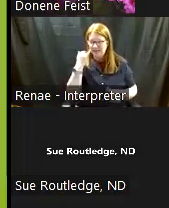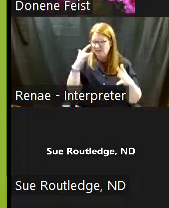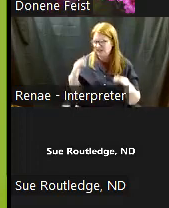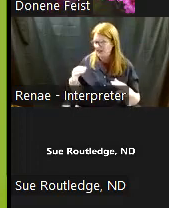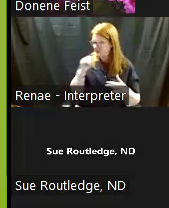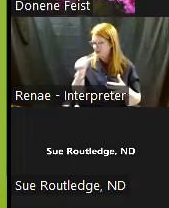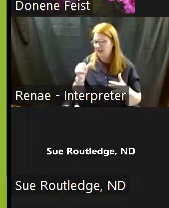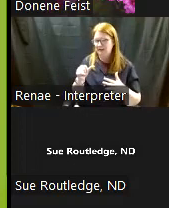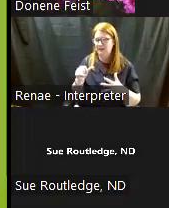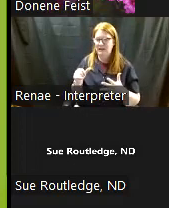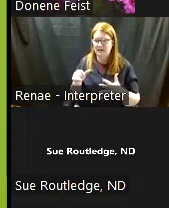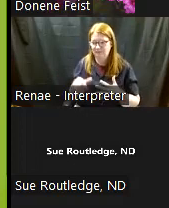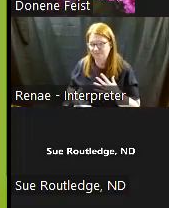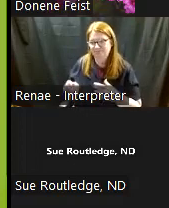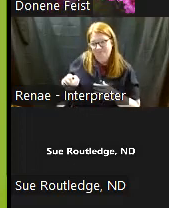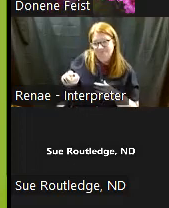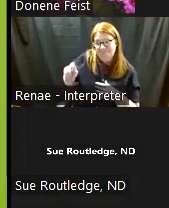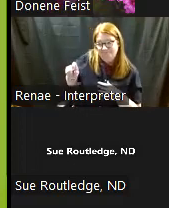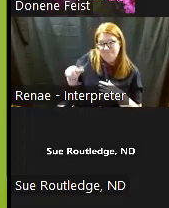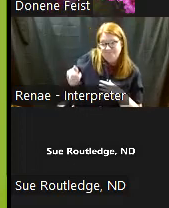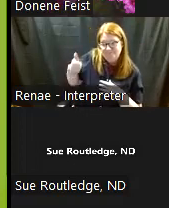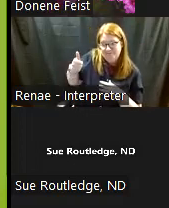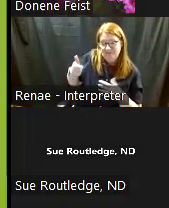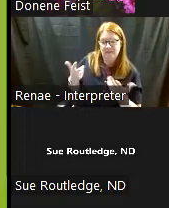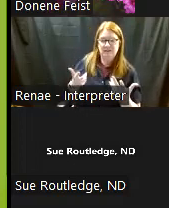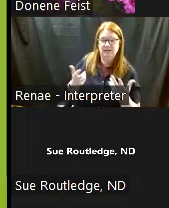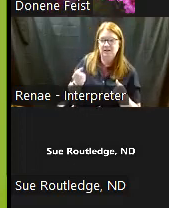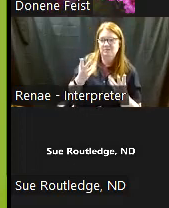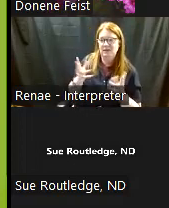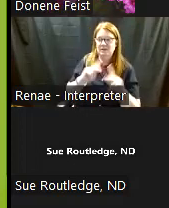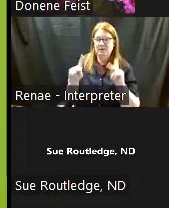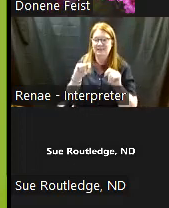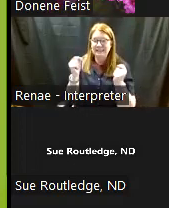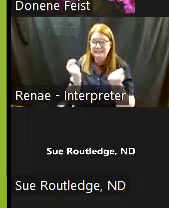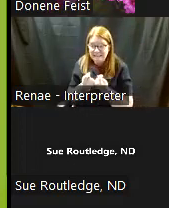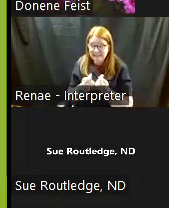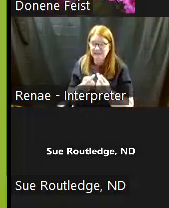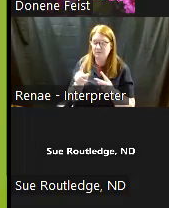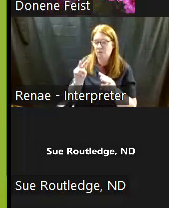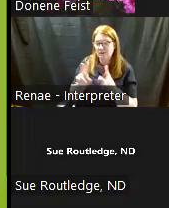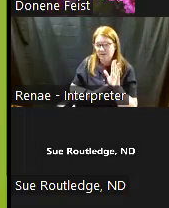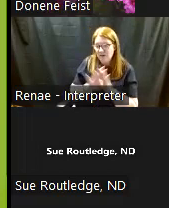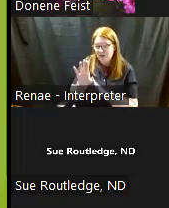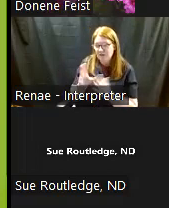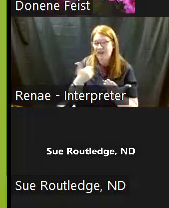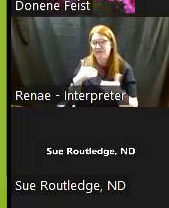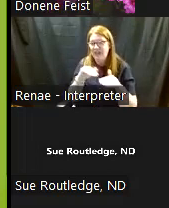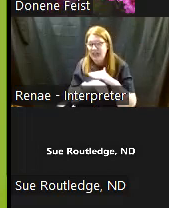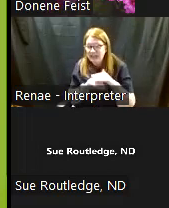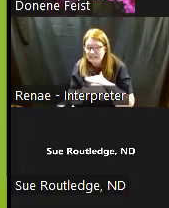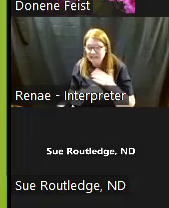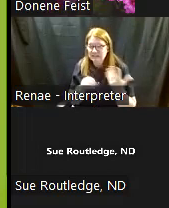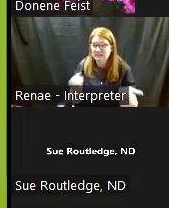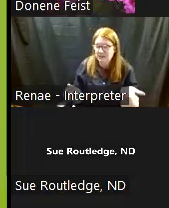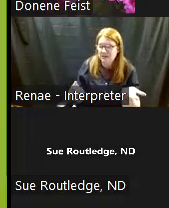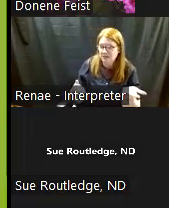slight mild hearing loss, I've got a lot of people on my team that are watching the development and making sure that we've got access. And I always tell parents that